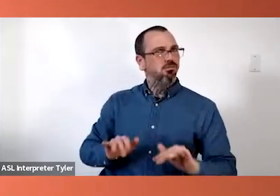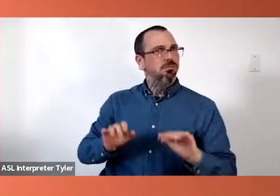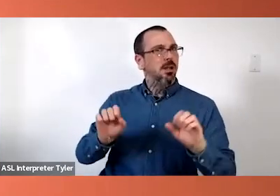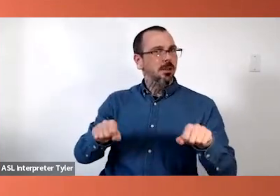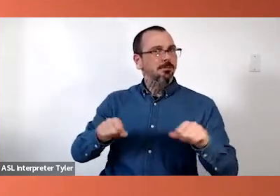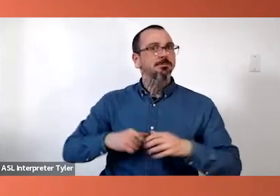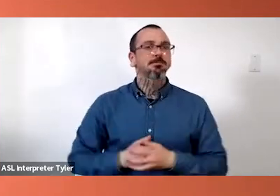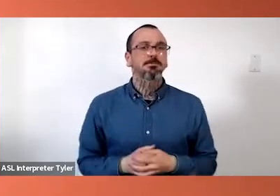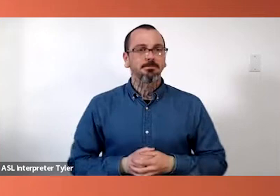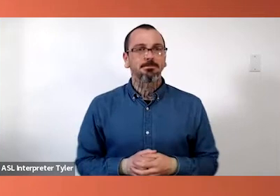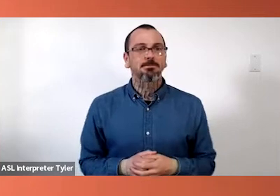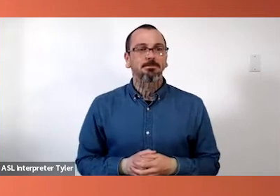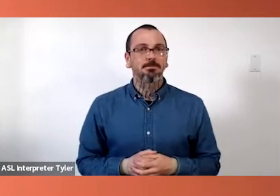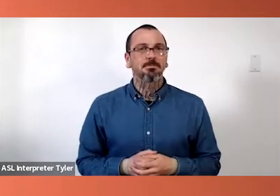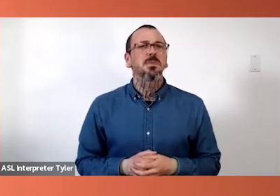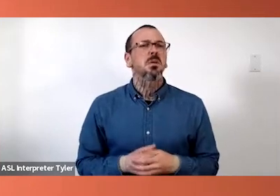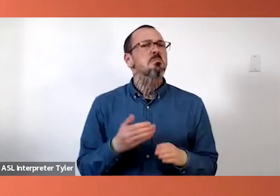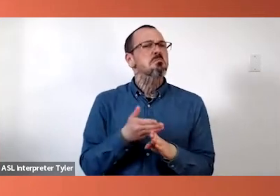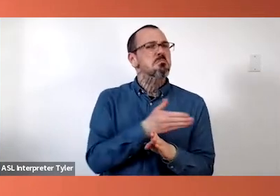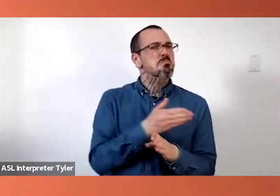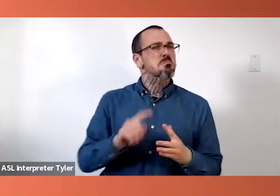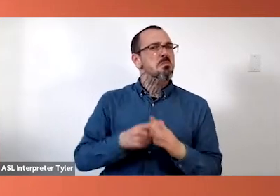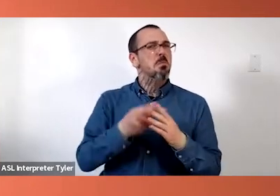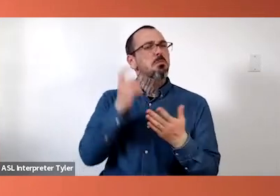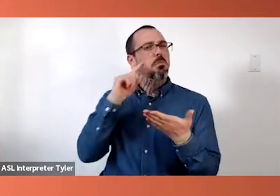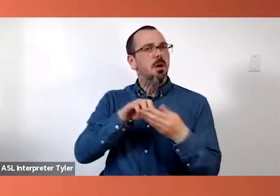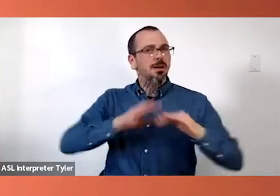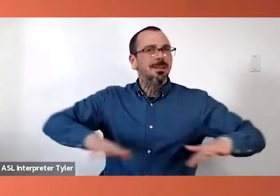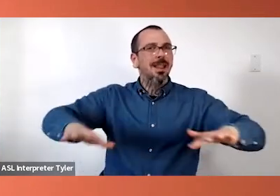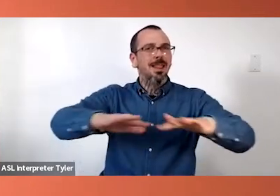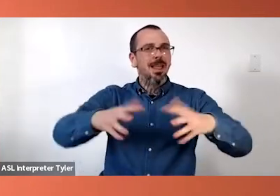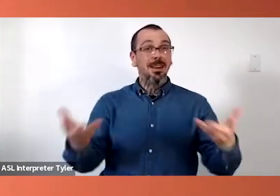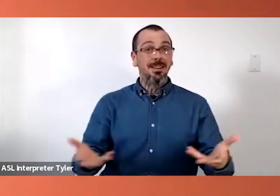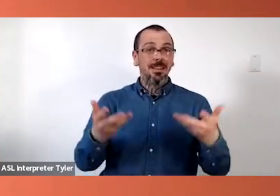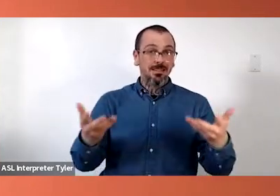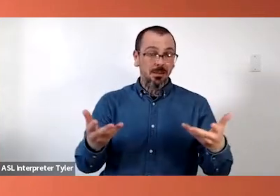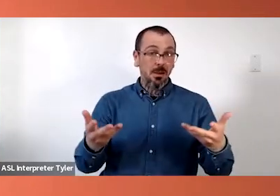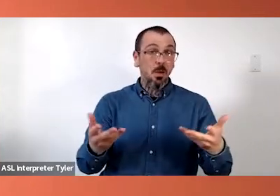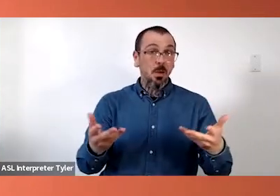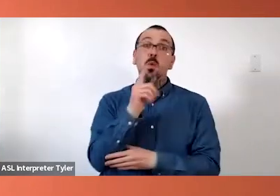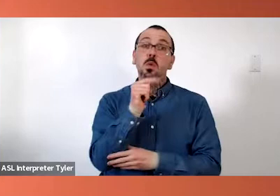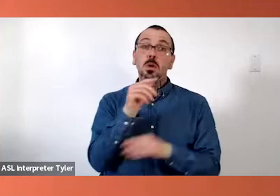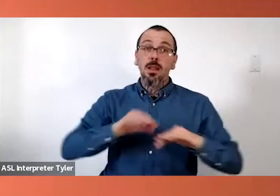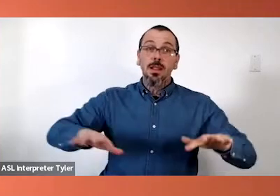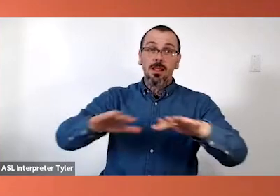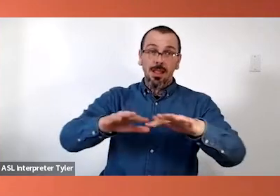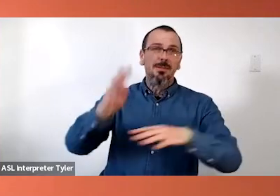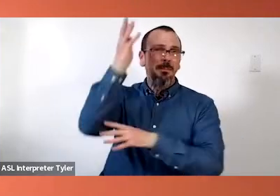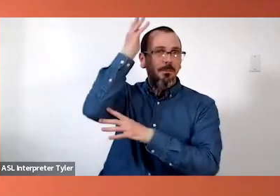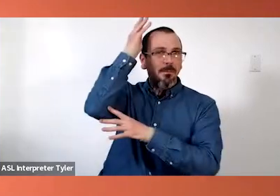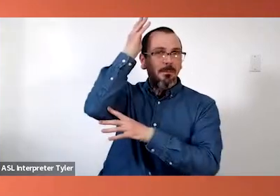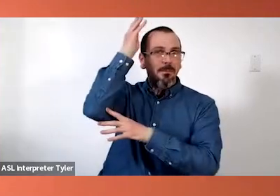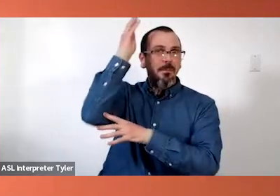I ask that we all take a moment to acknowledge that the lands on which we work, live, and play are the traditional and unceded territories of the